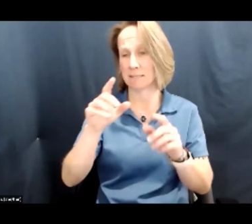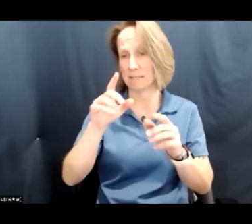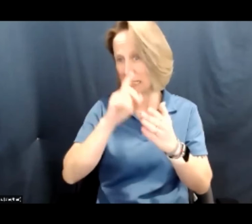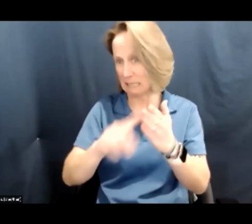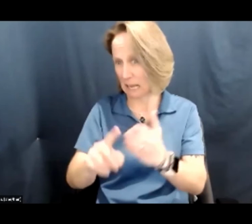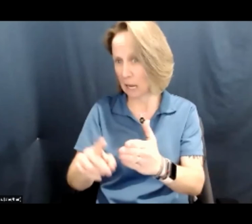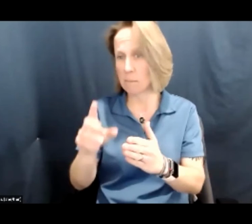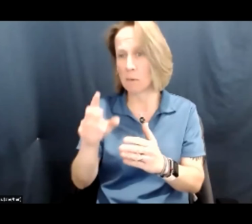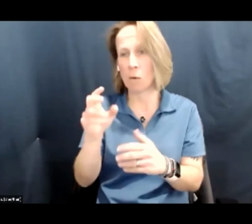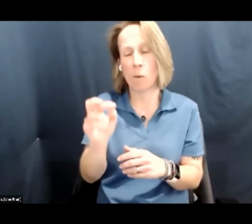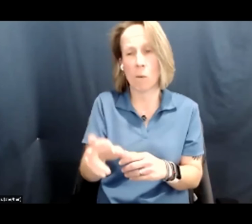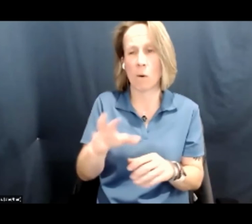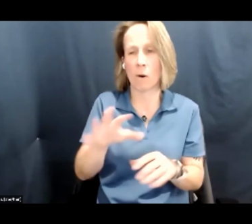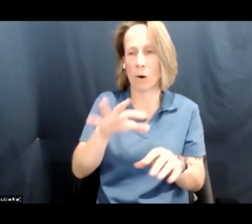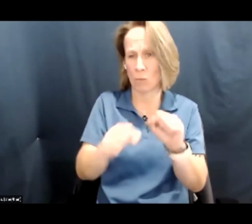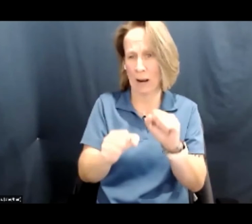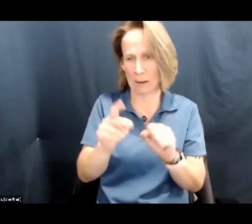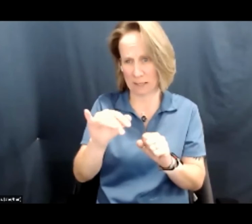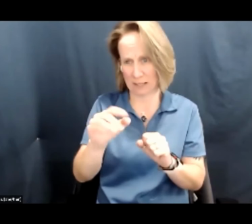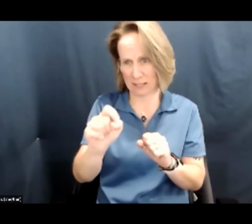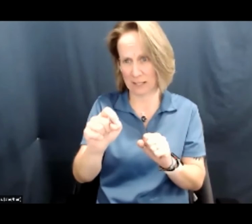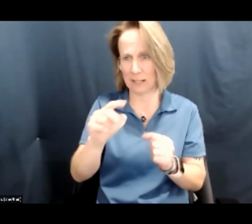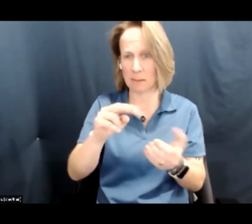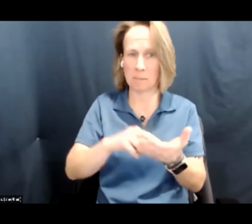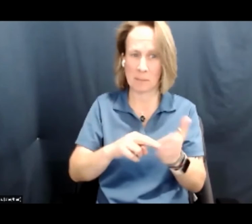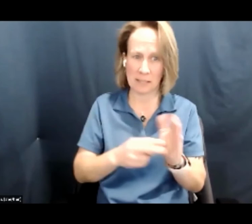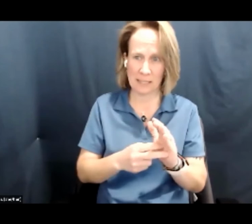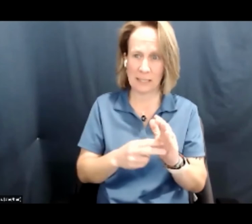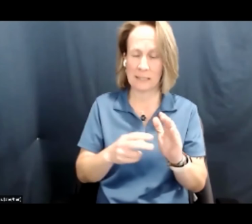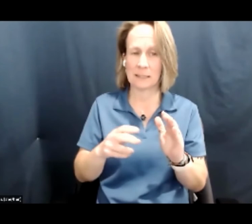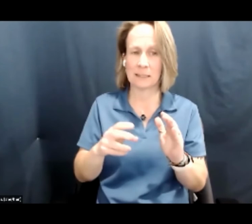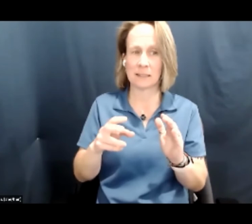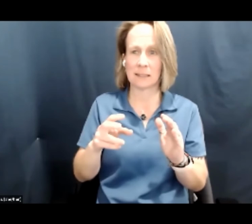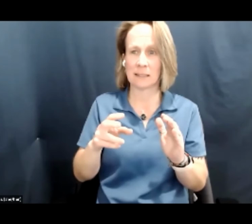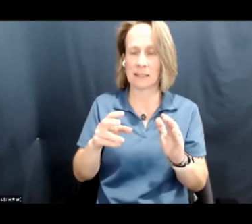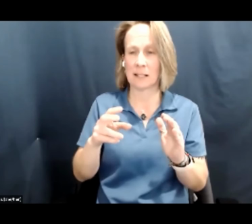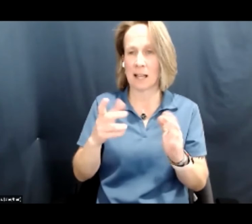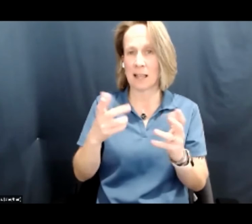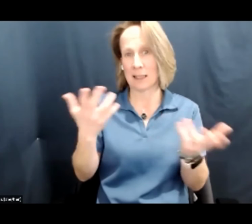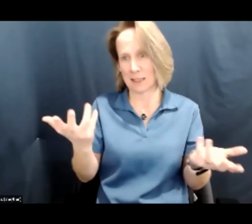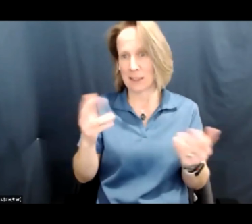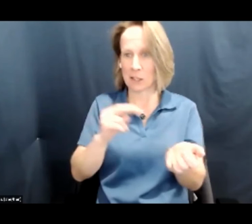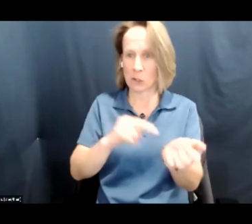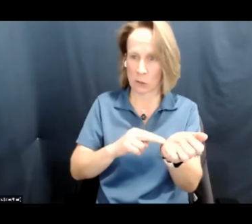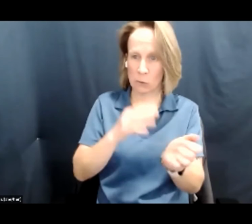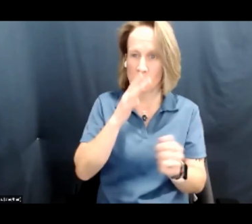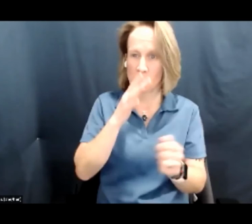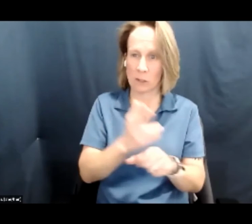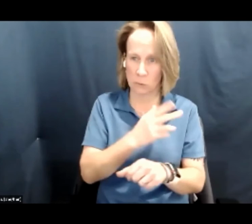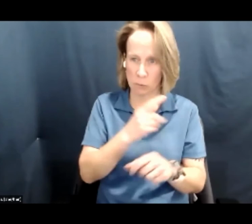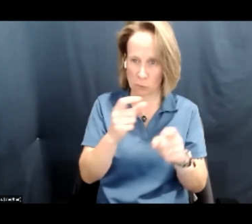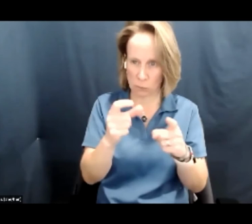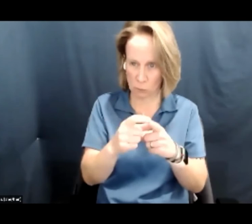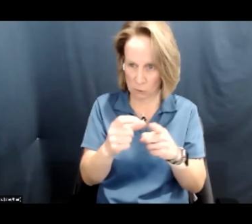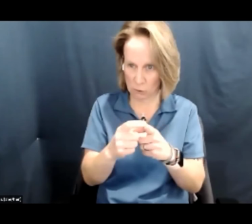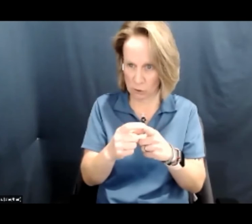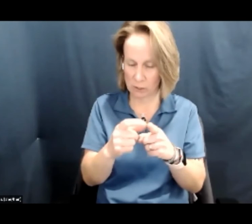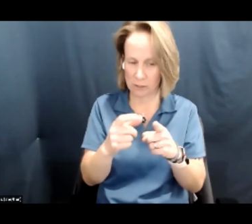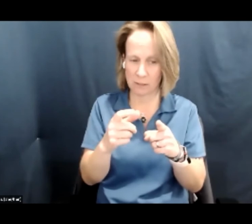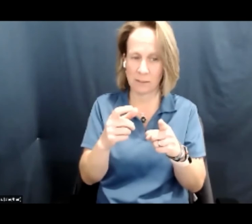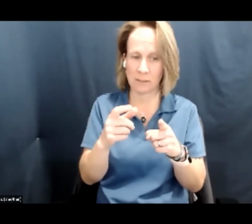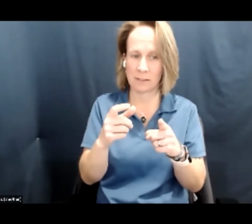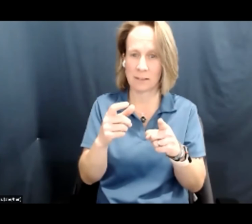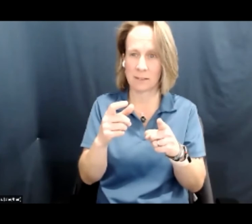the nurse may need to use anatomically correct, biologically correct words, and this can trigger someone's feeling of